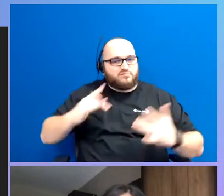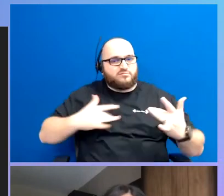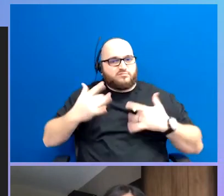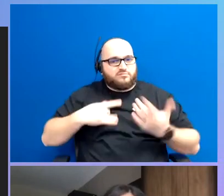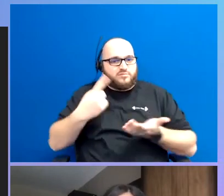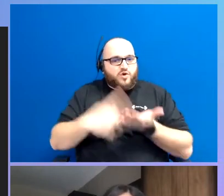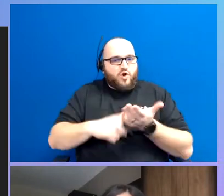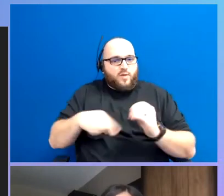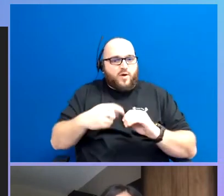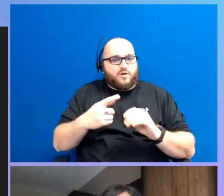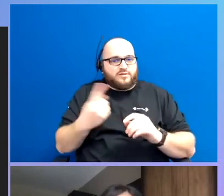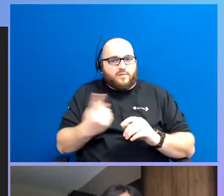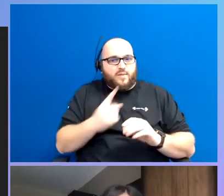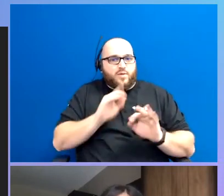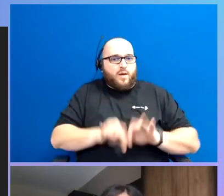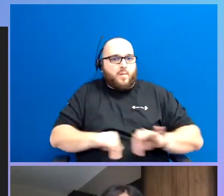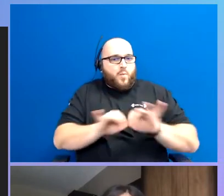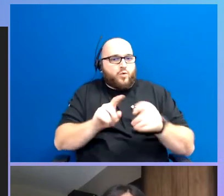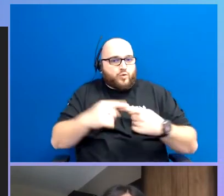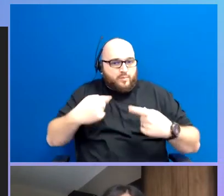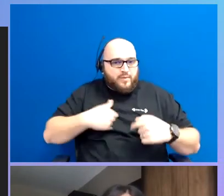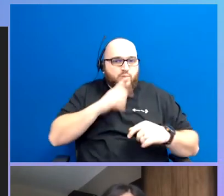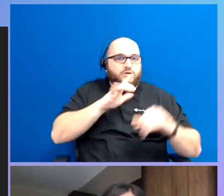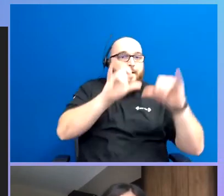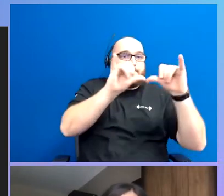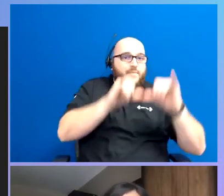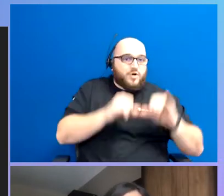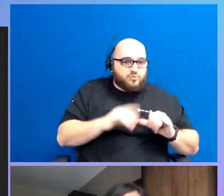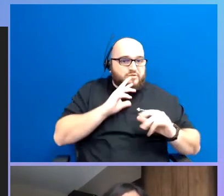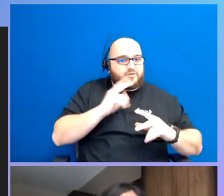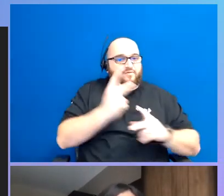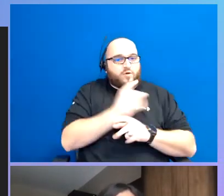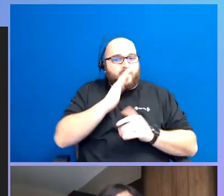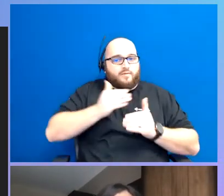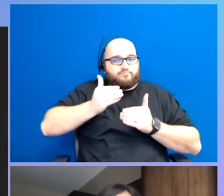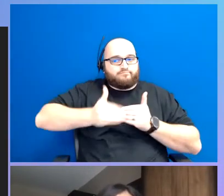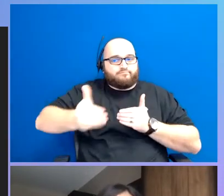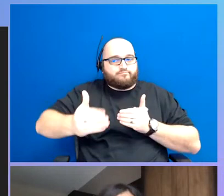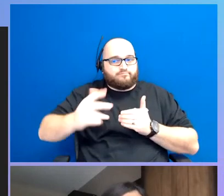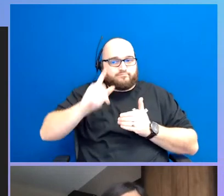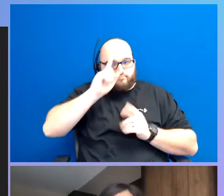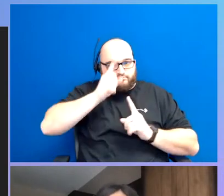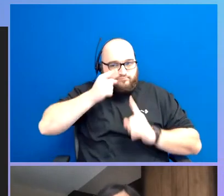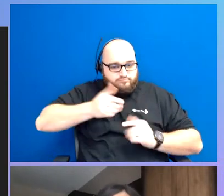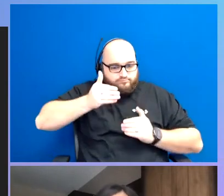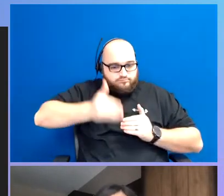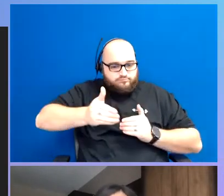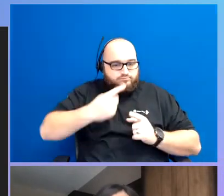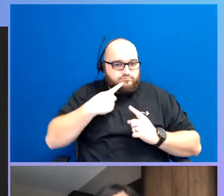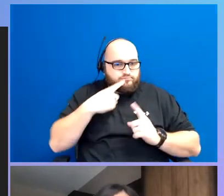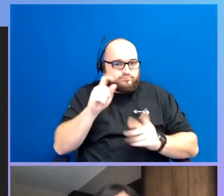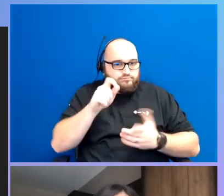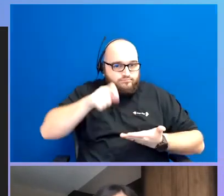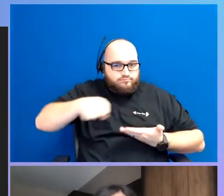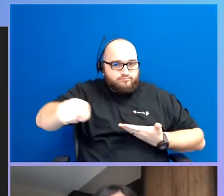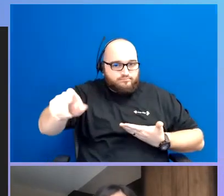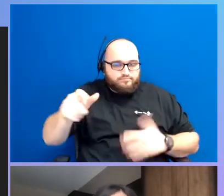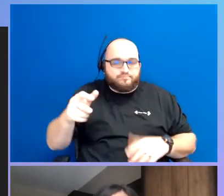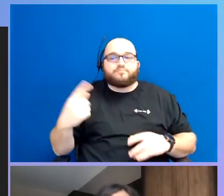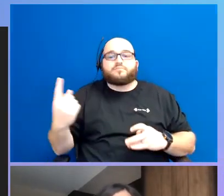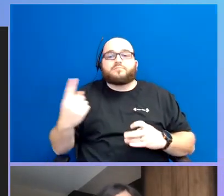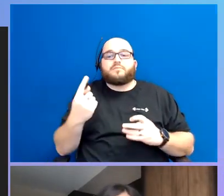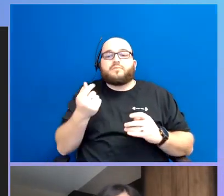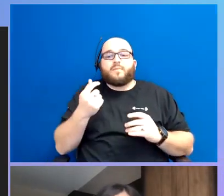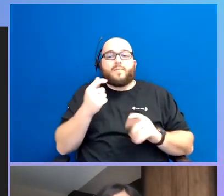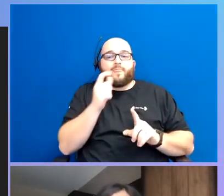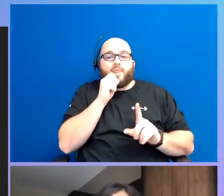very close to me, measuring and benchmarking accessibility. So a bit about who I am.